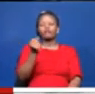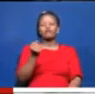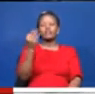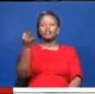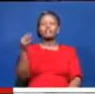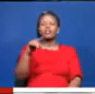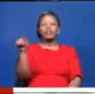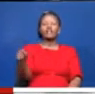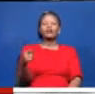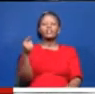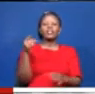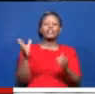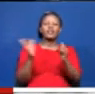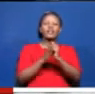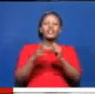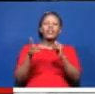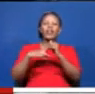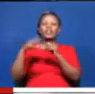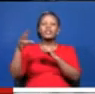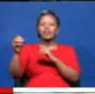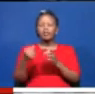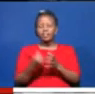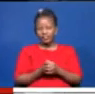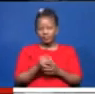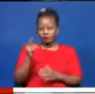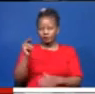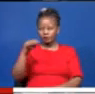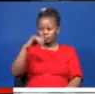53,970, while Njoro has